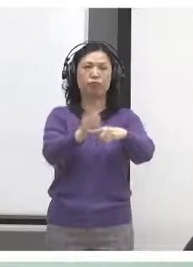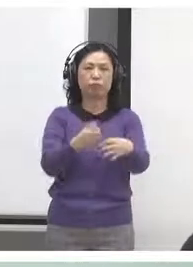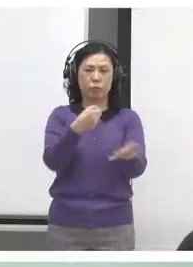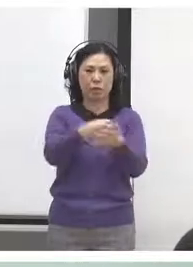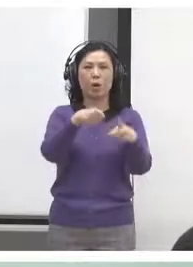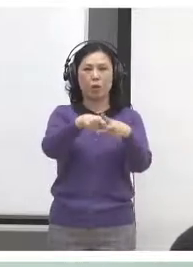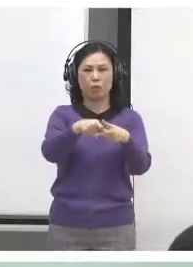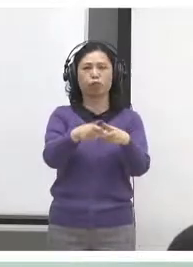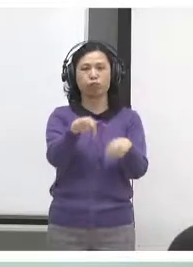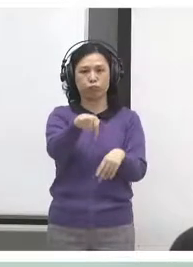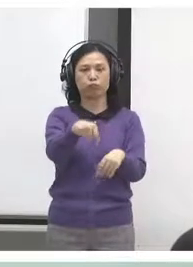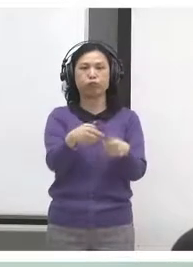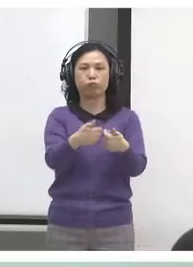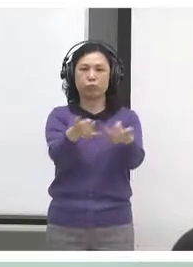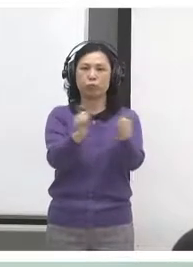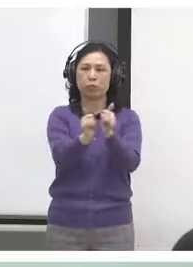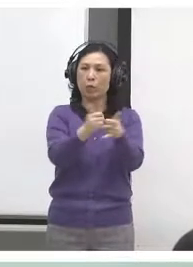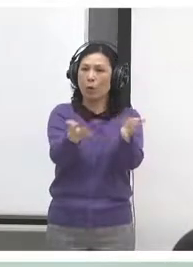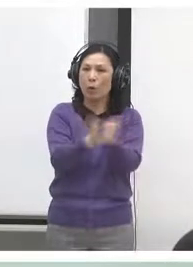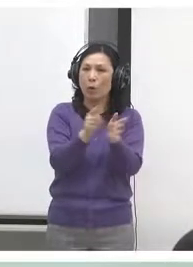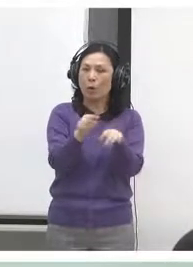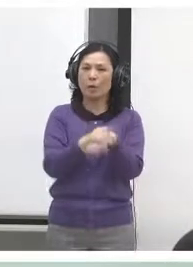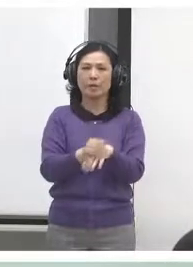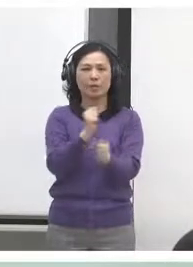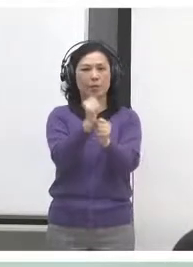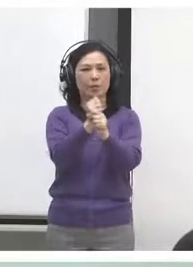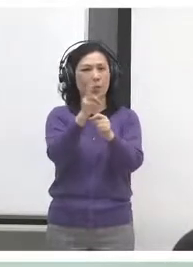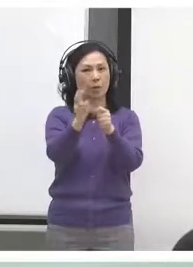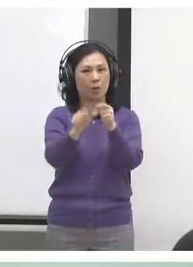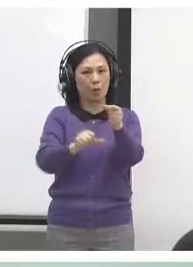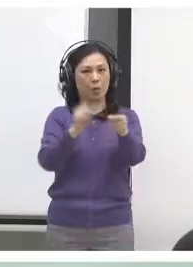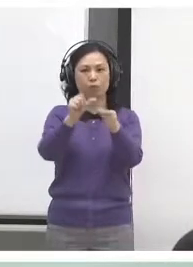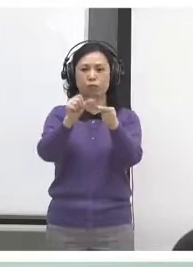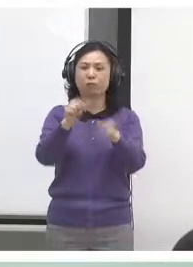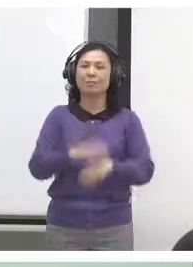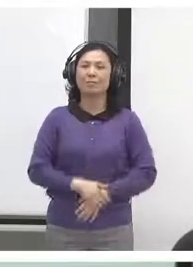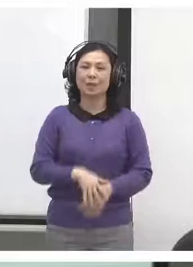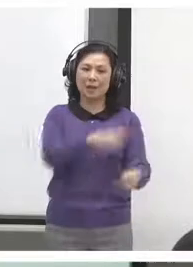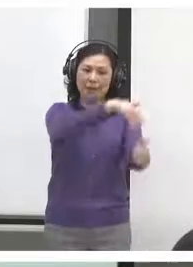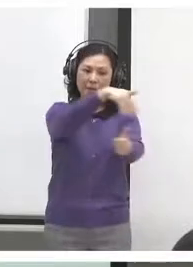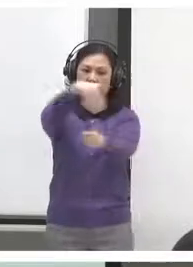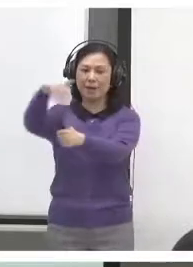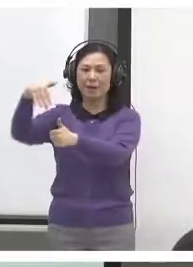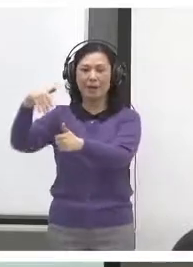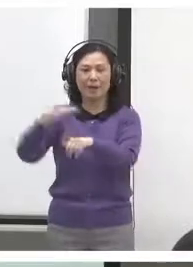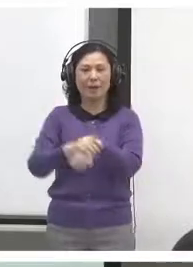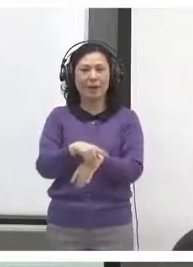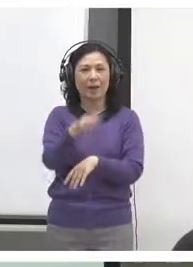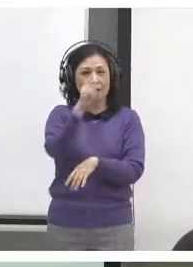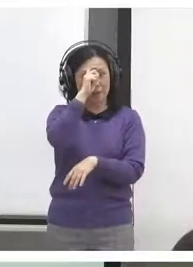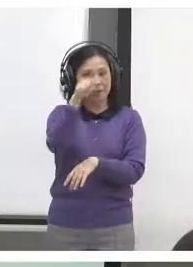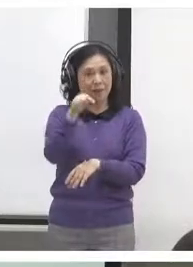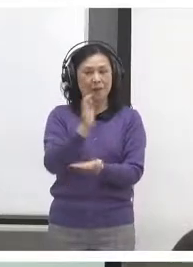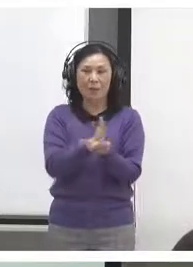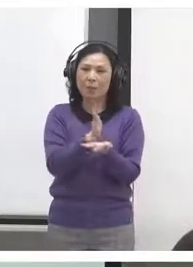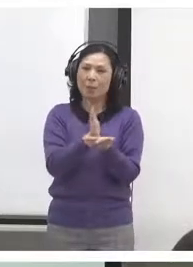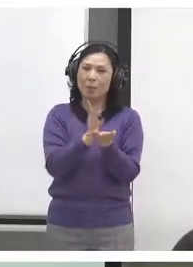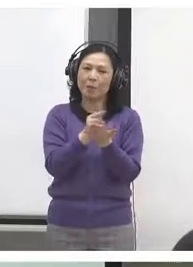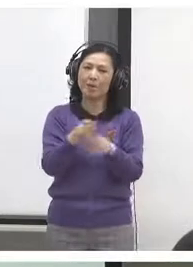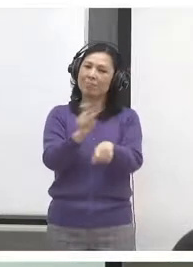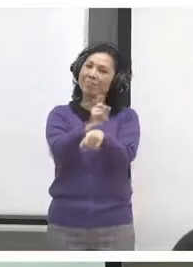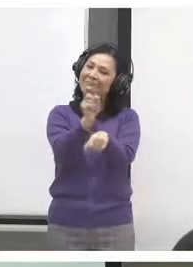have been going strong for the last 5 years, recruiting and encouraging speakers and 10-minute more or